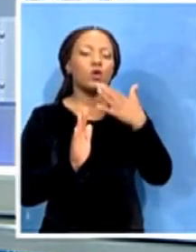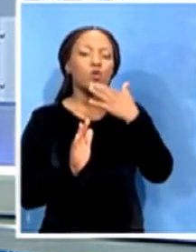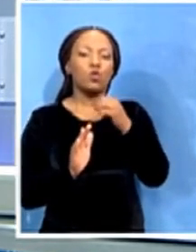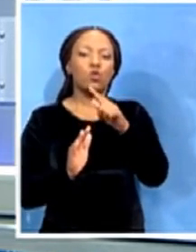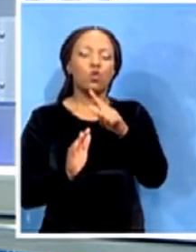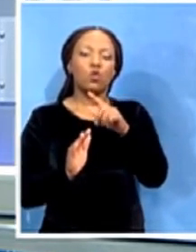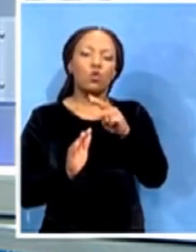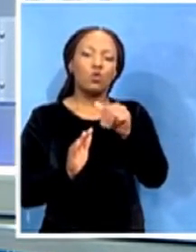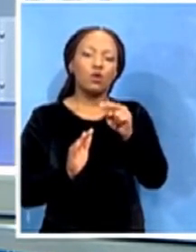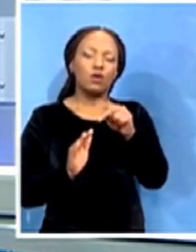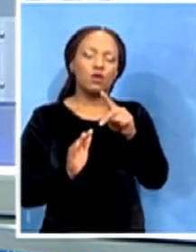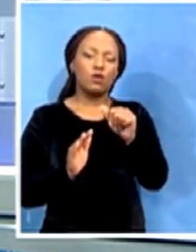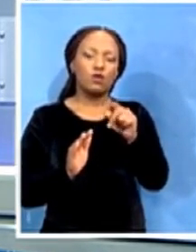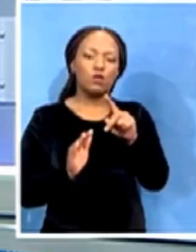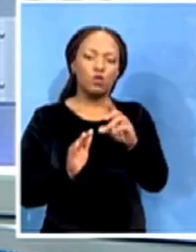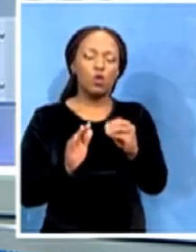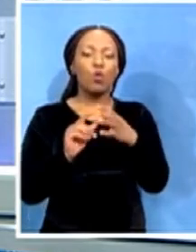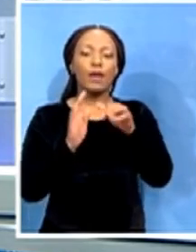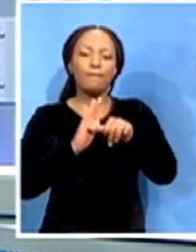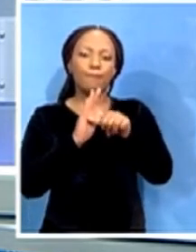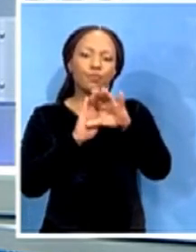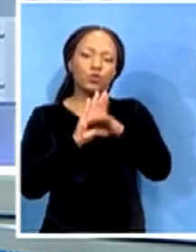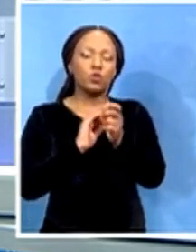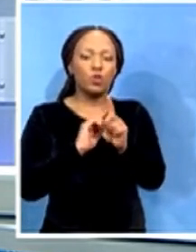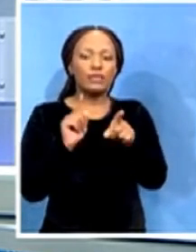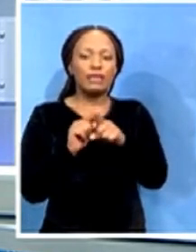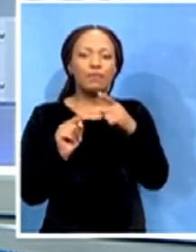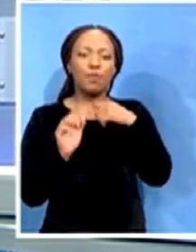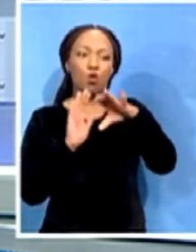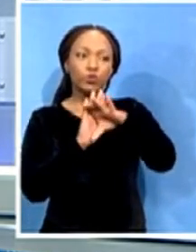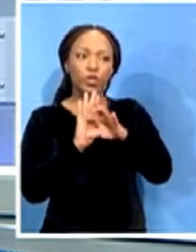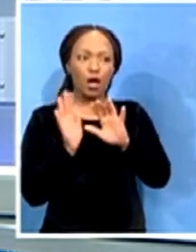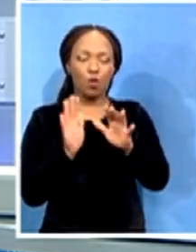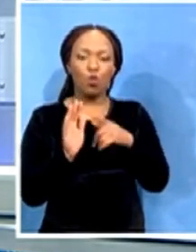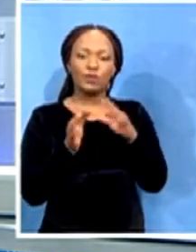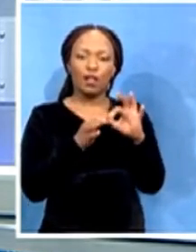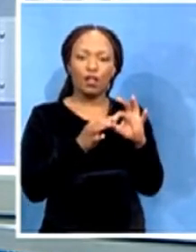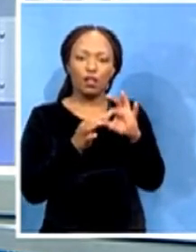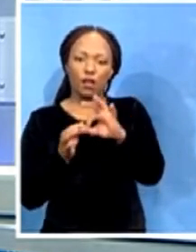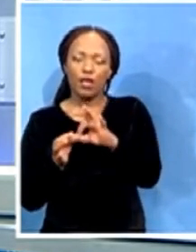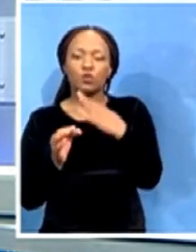Constitution, and how it relates to heritage. Speaking about heritage,